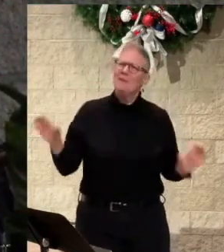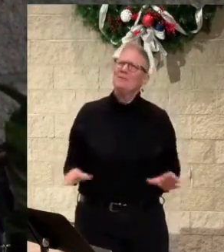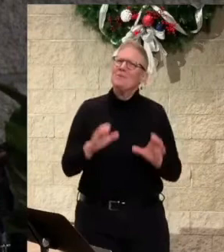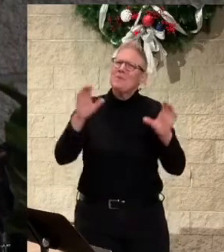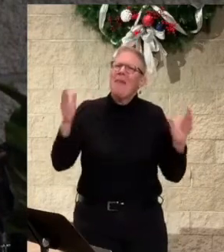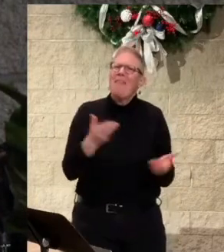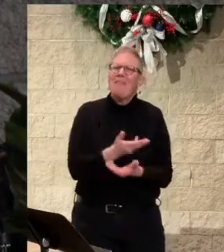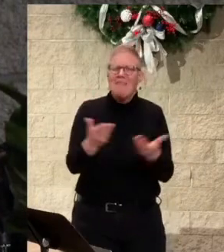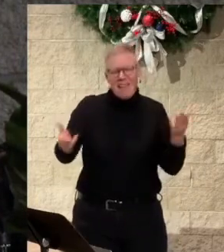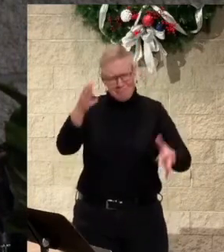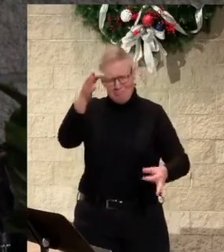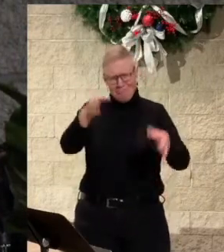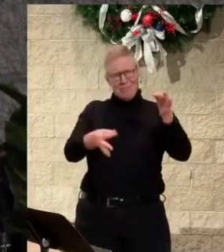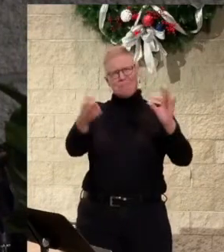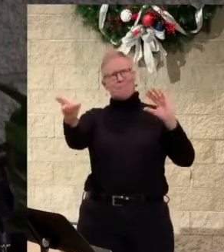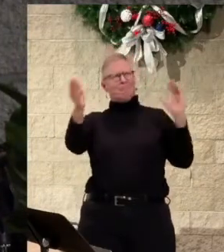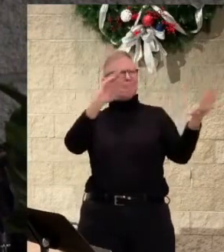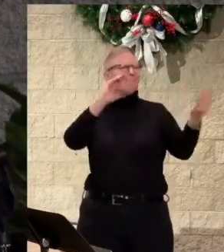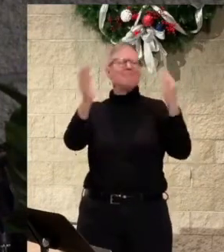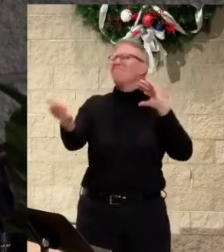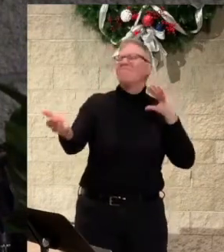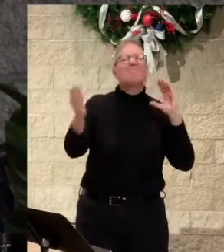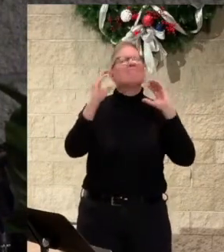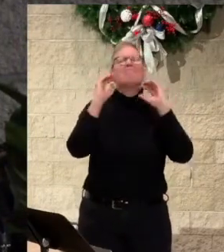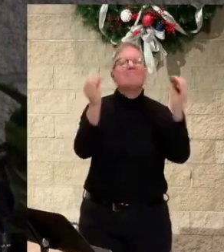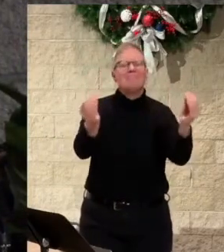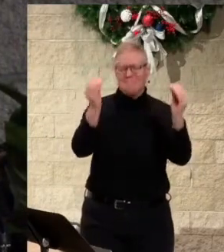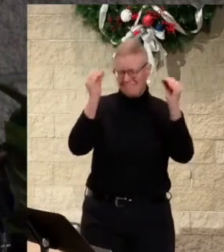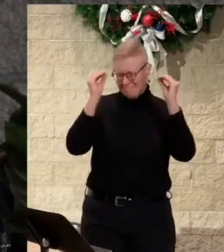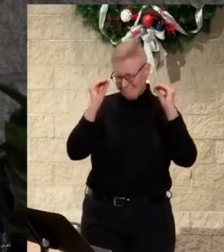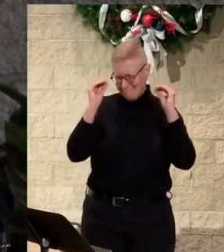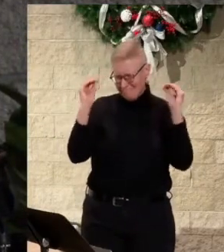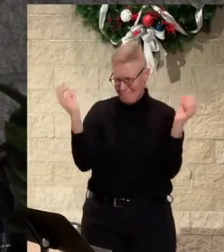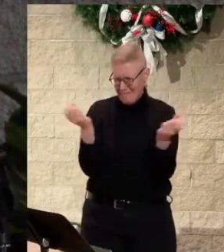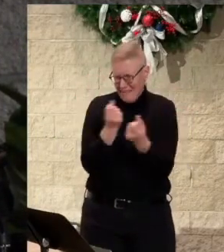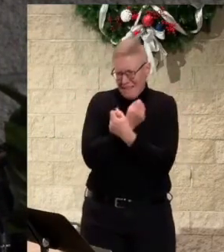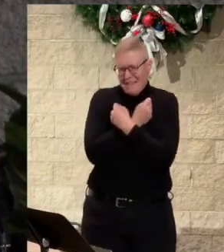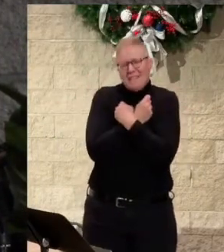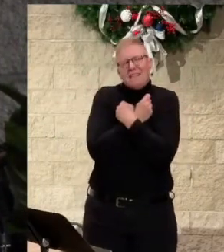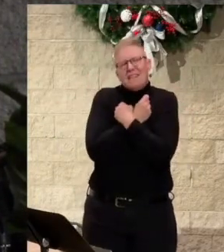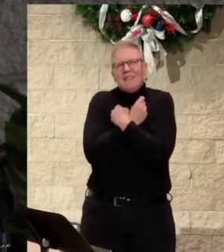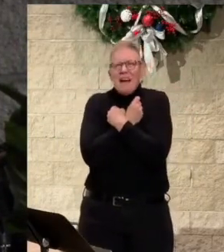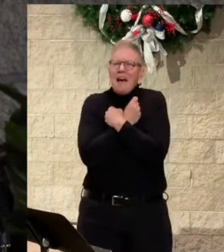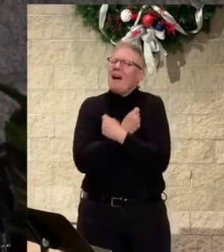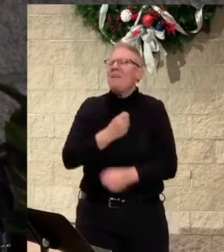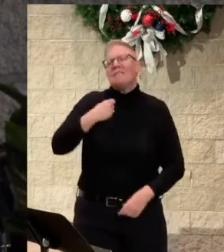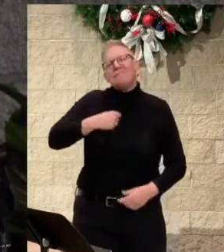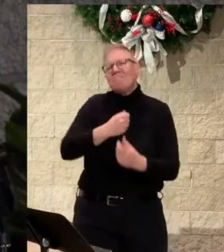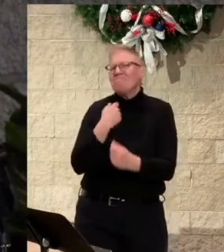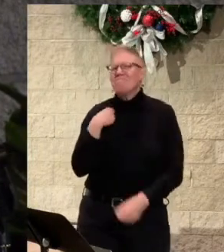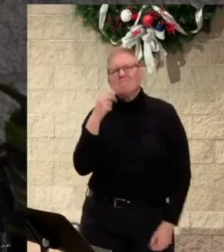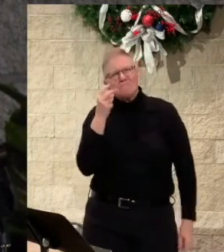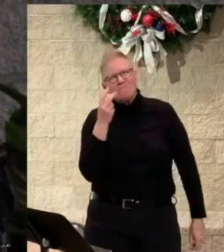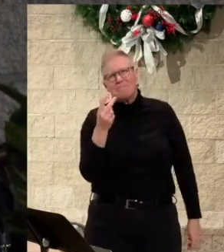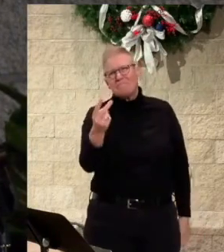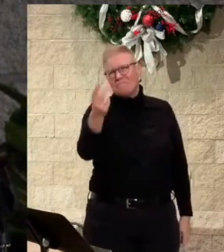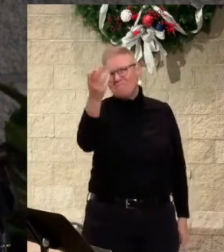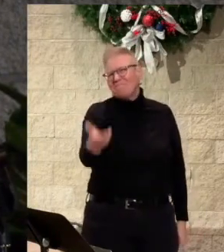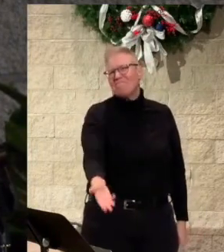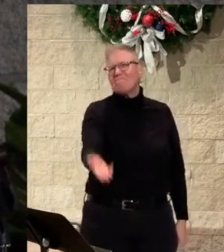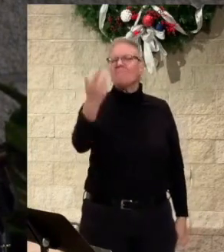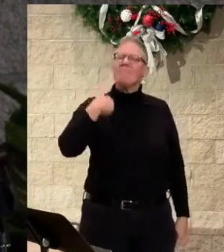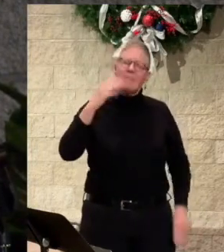no judgment overrule it. Love, I look to you and I see.